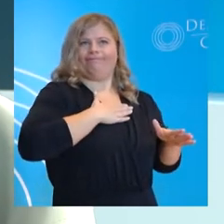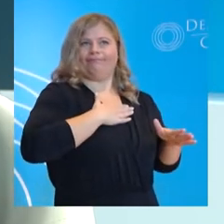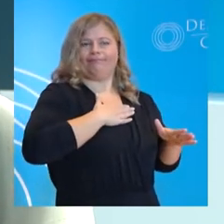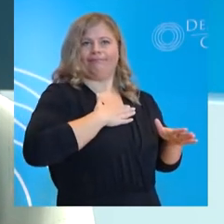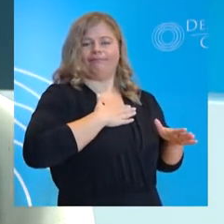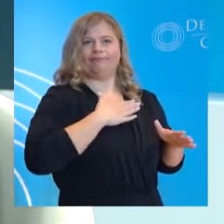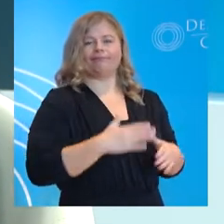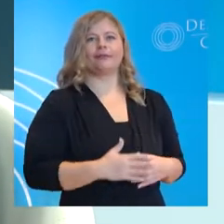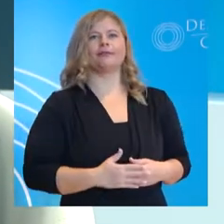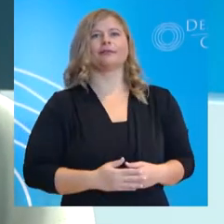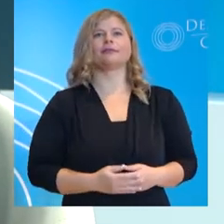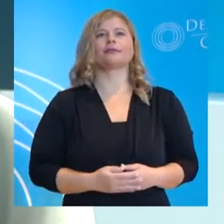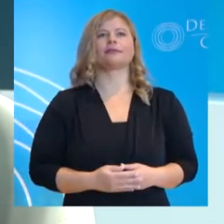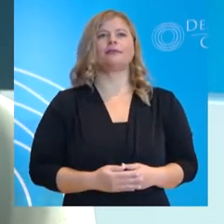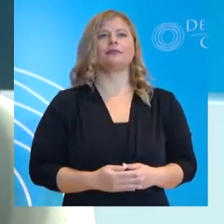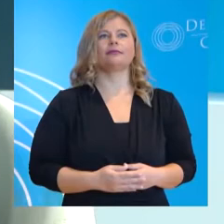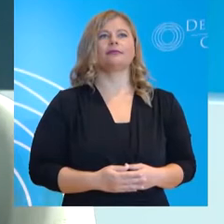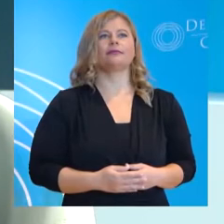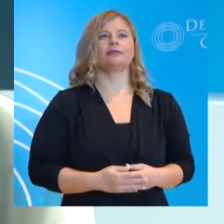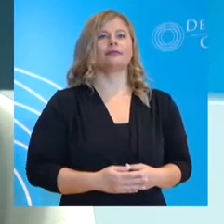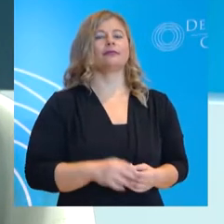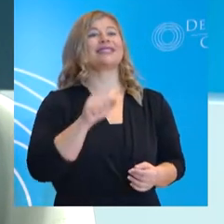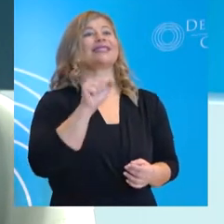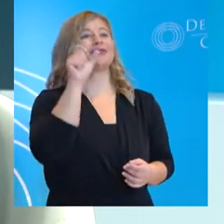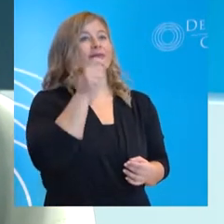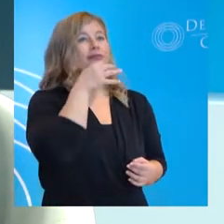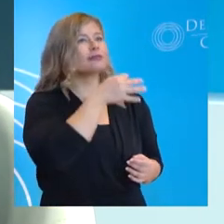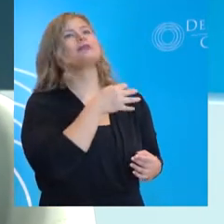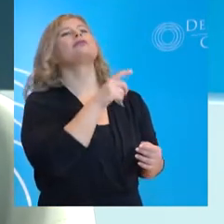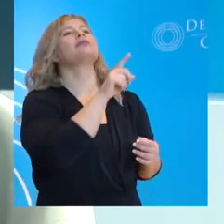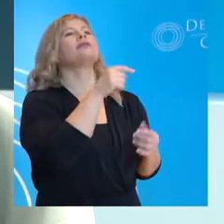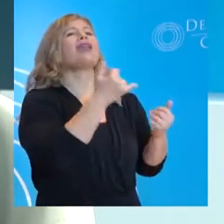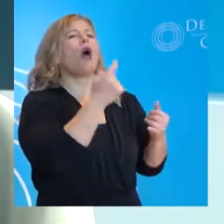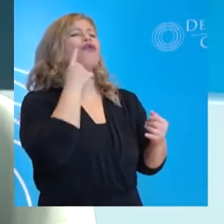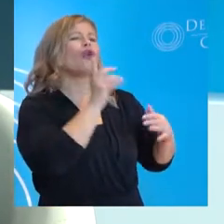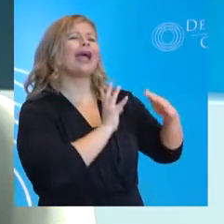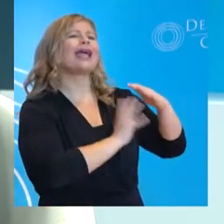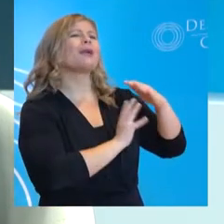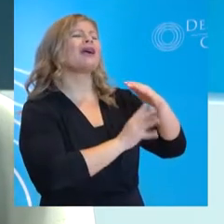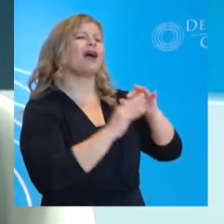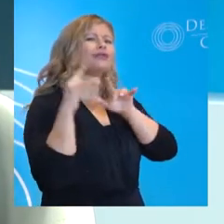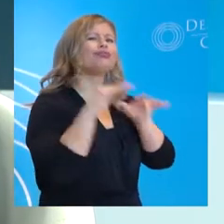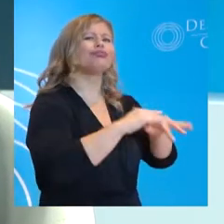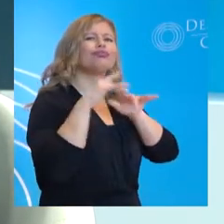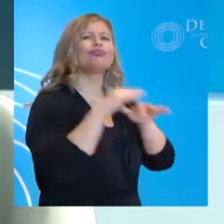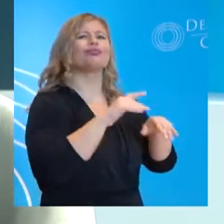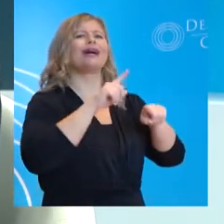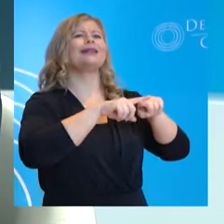migration question. Now, obviously, Greece, Italy. I mean, you've suffered a lot. I mean, you're closest